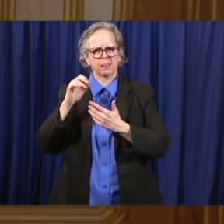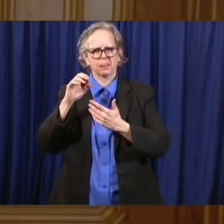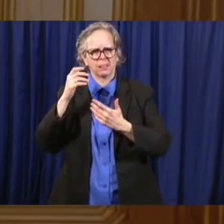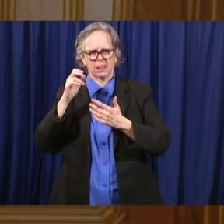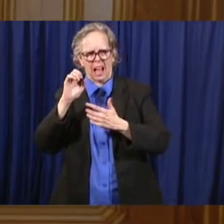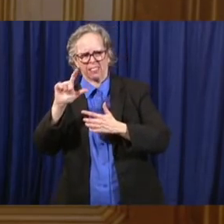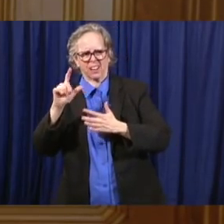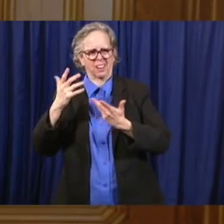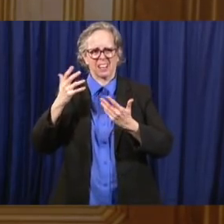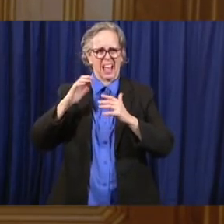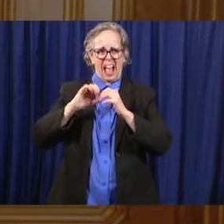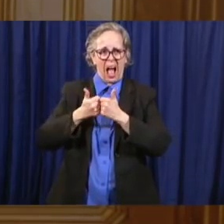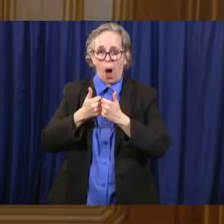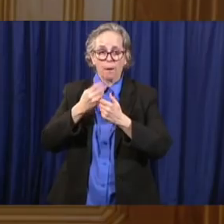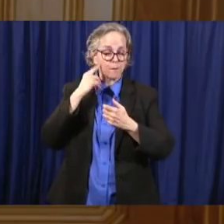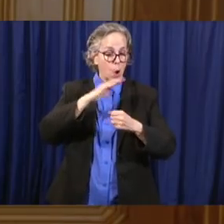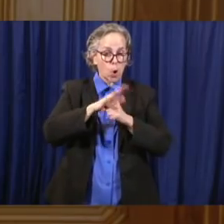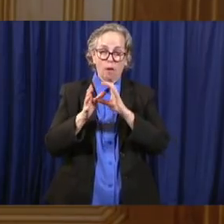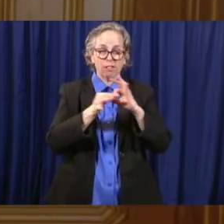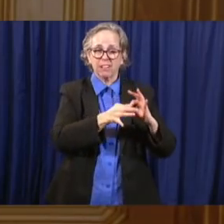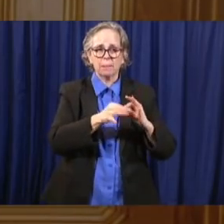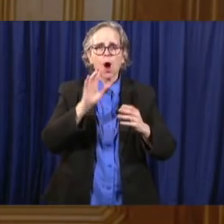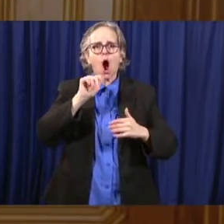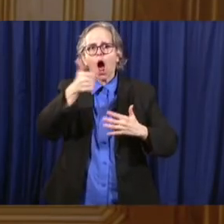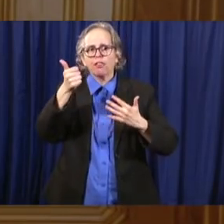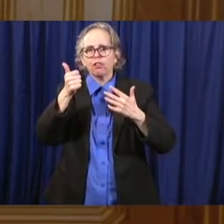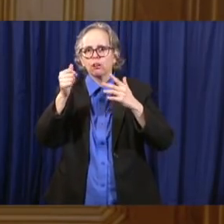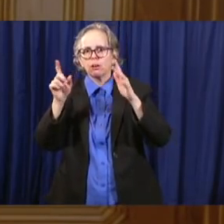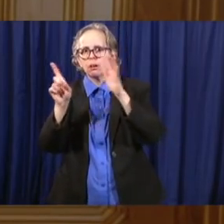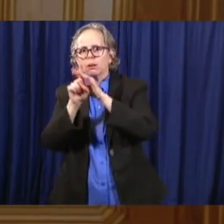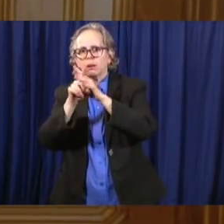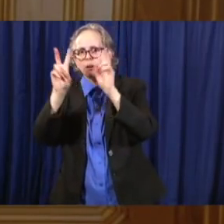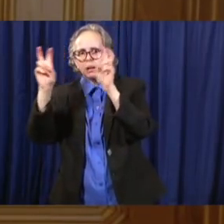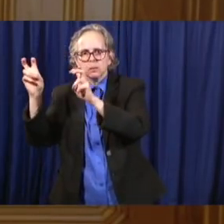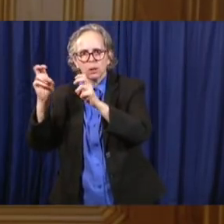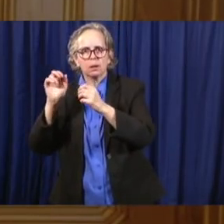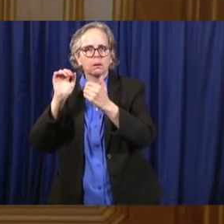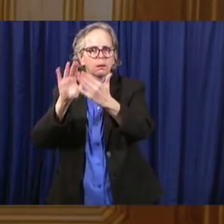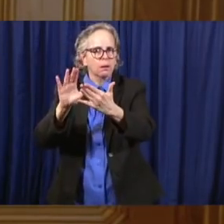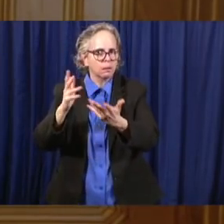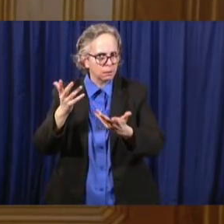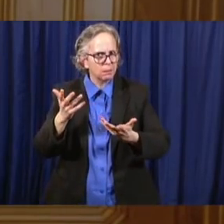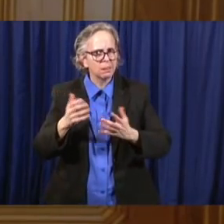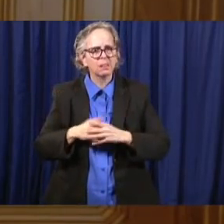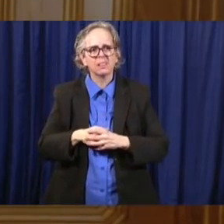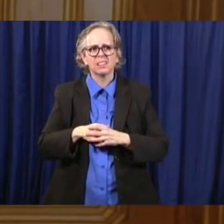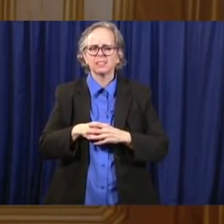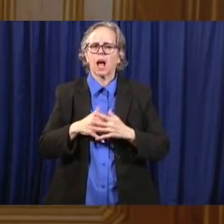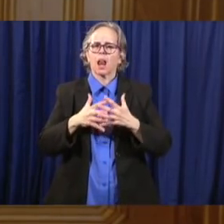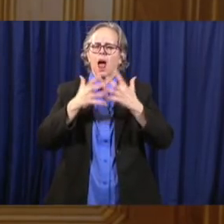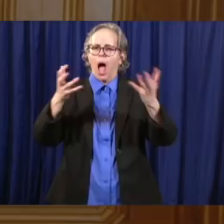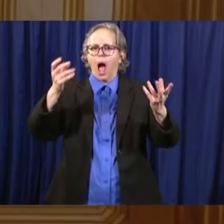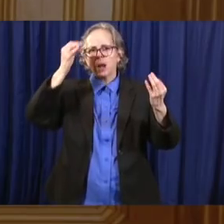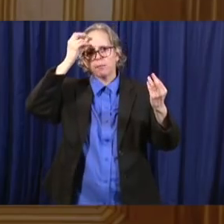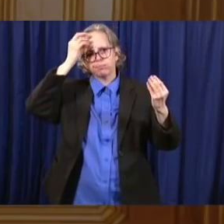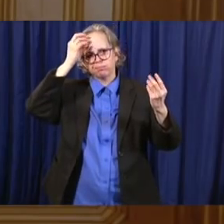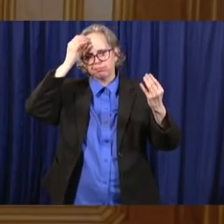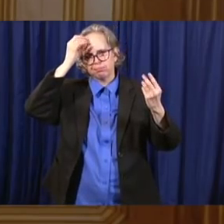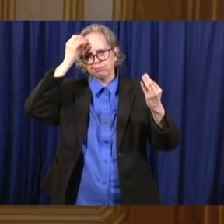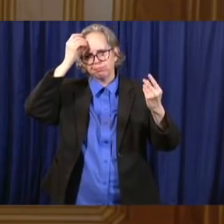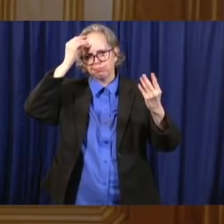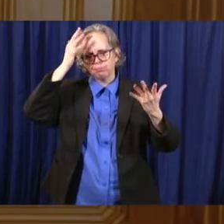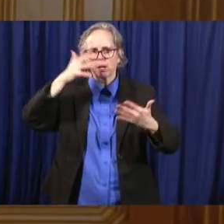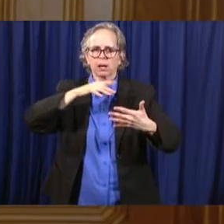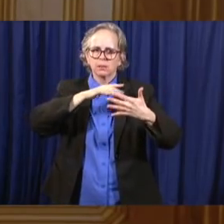my understanding is that there's a whole body of thought developed in this area, and that many